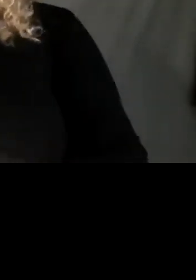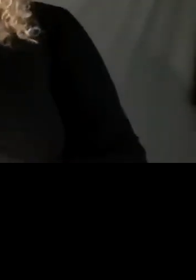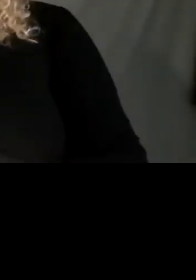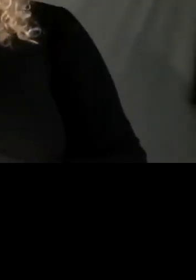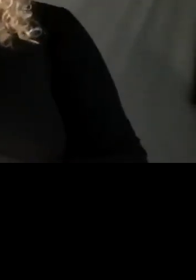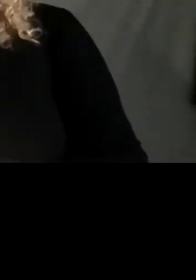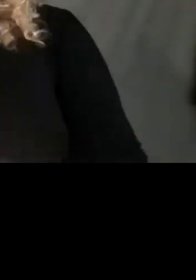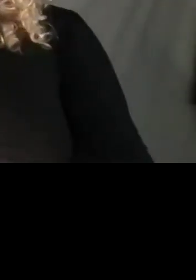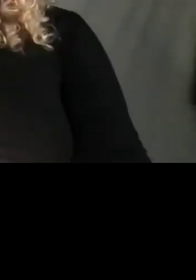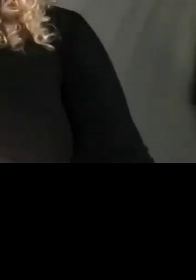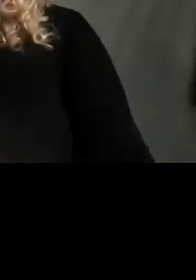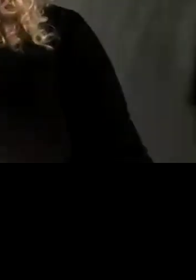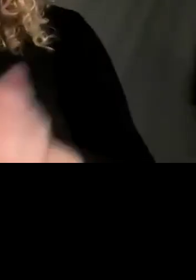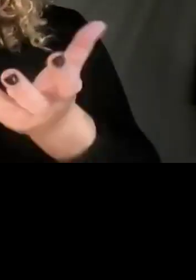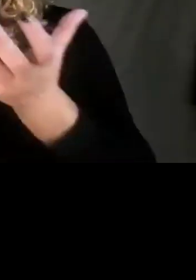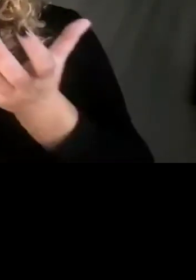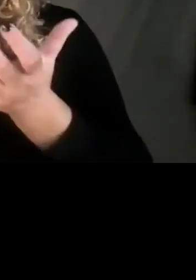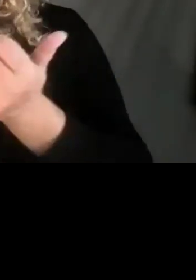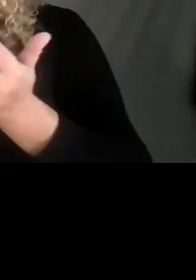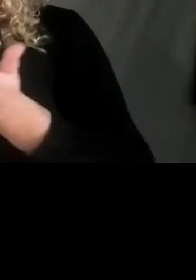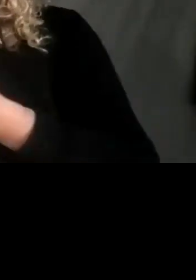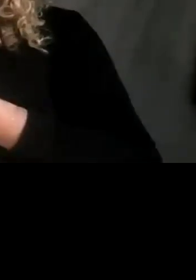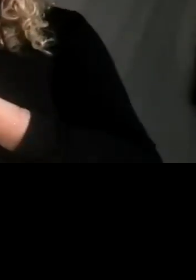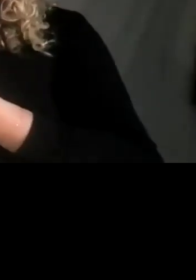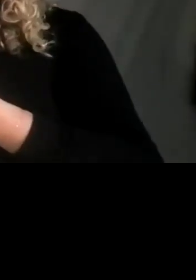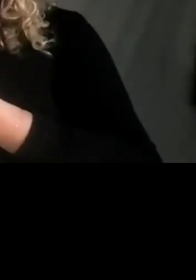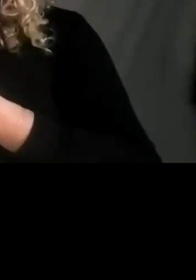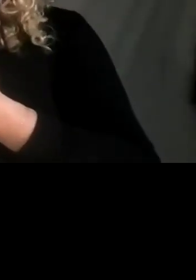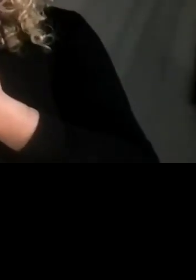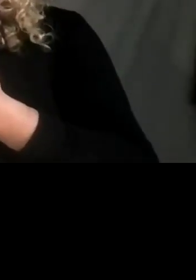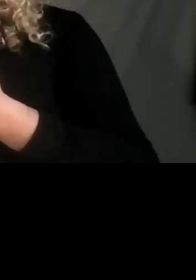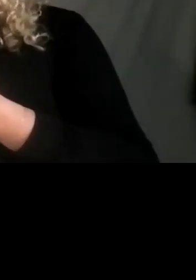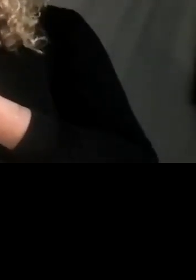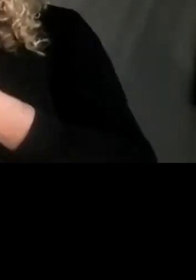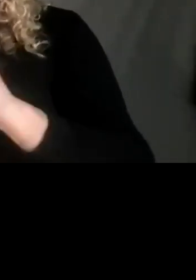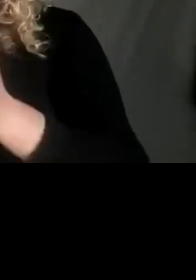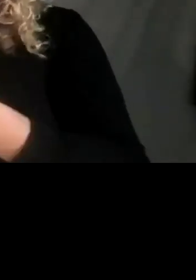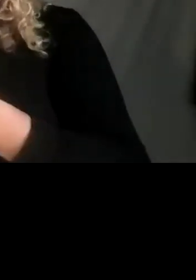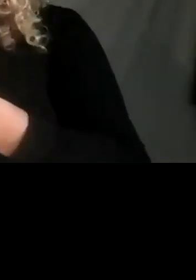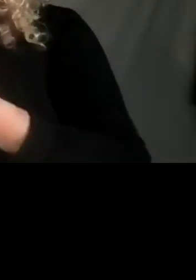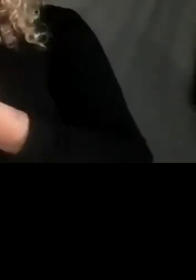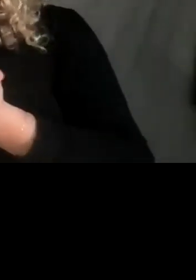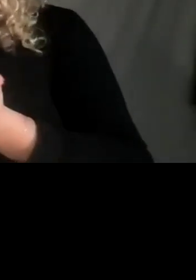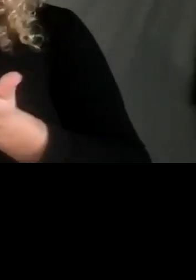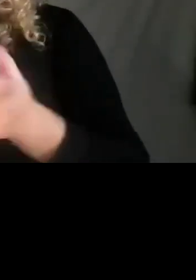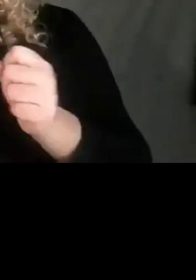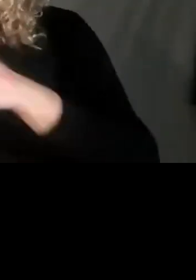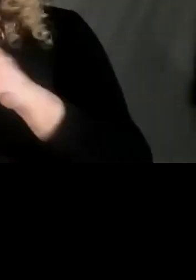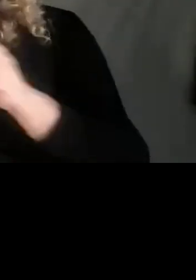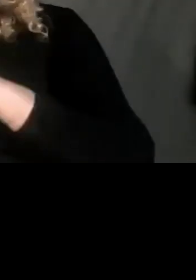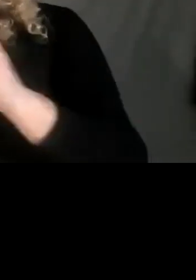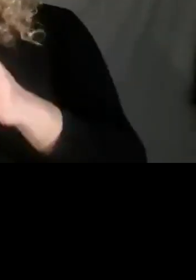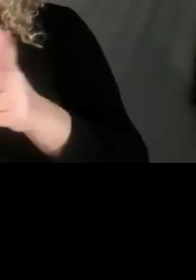you want to revisit sessions, feel free to access our website. We're getting those loaded up as quickly